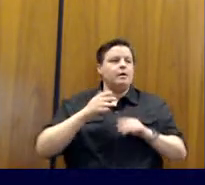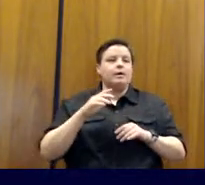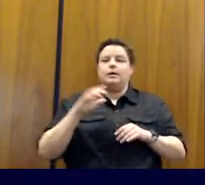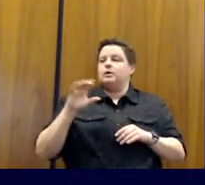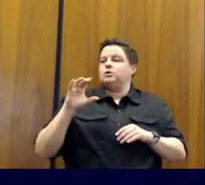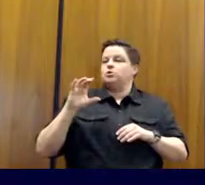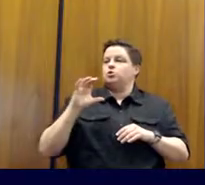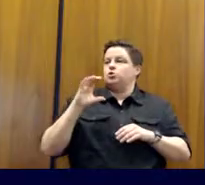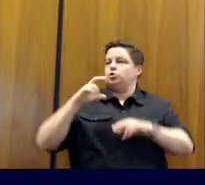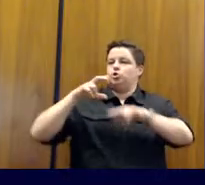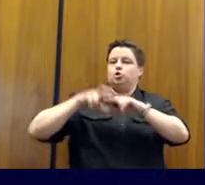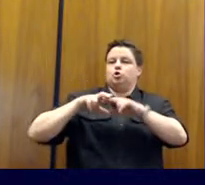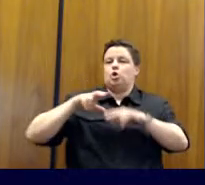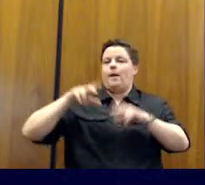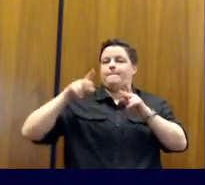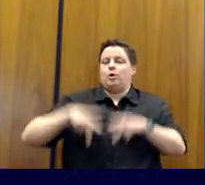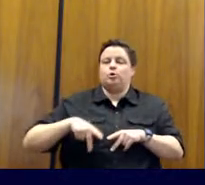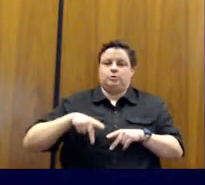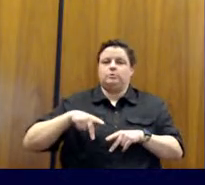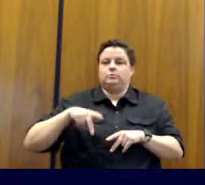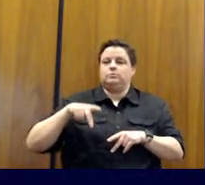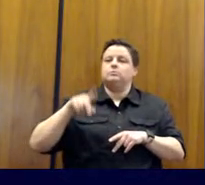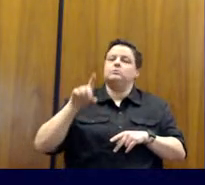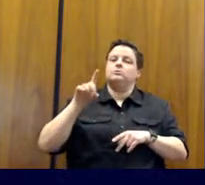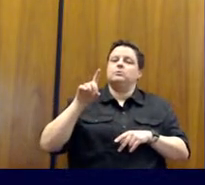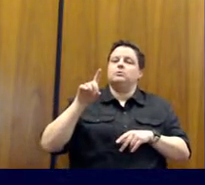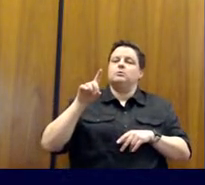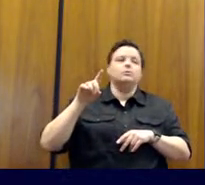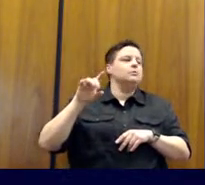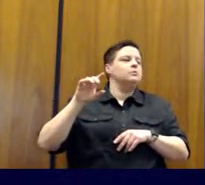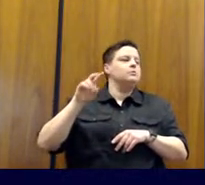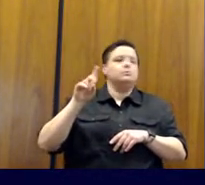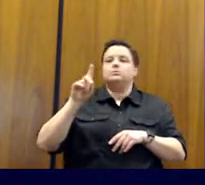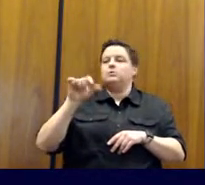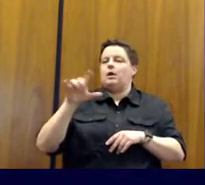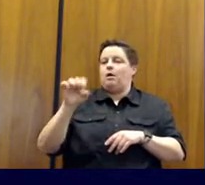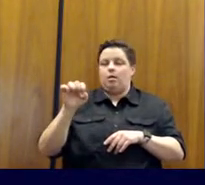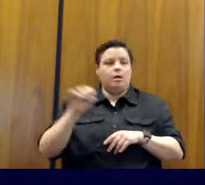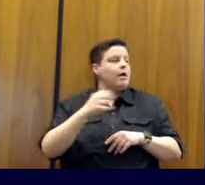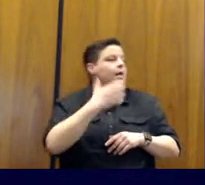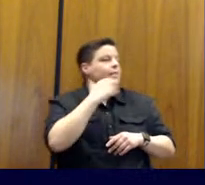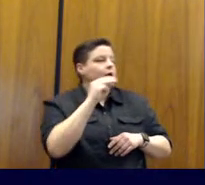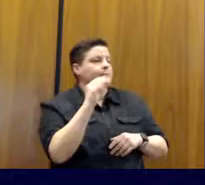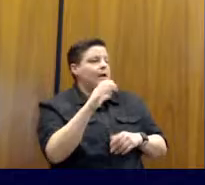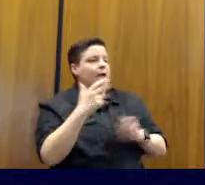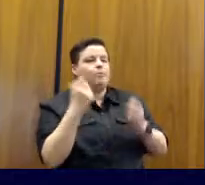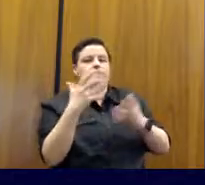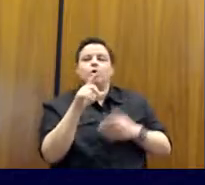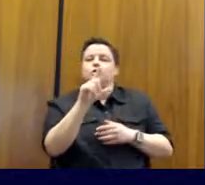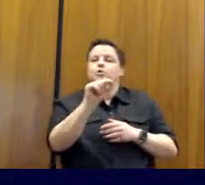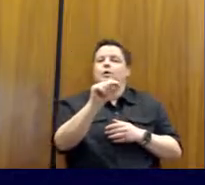Wayhill and Vice Chairperson Sean Shoemaker. Thank you, Mr. Chair. I move Resolution